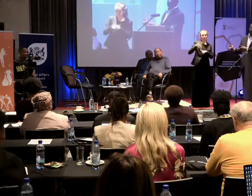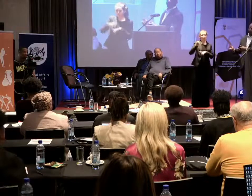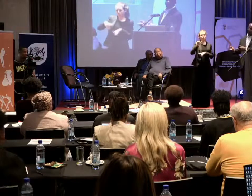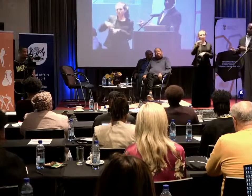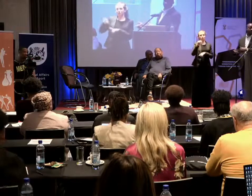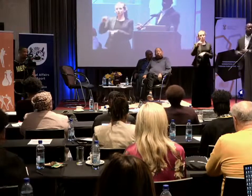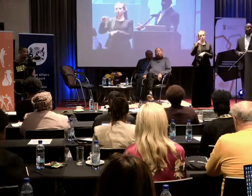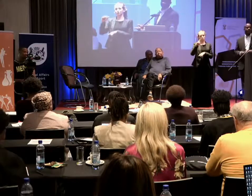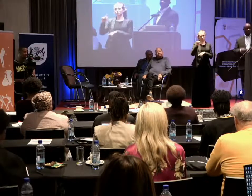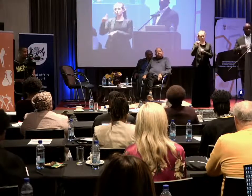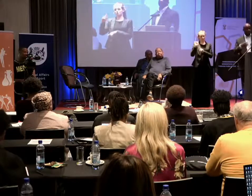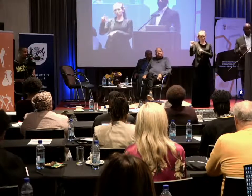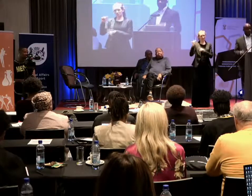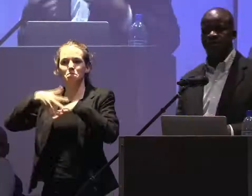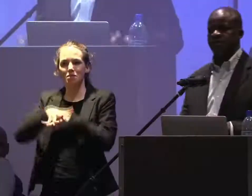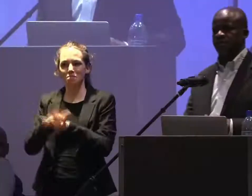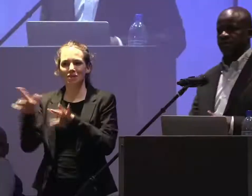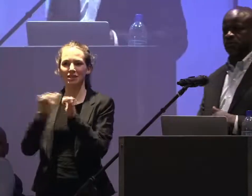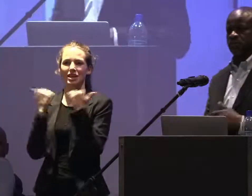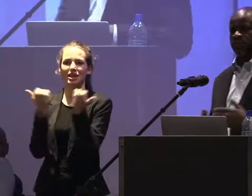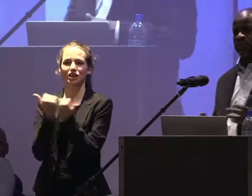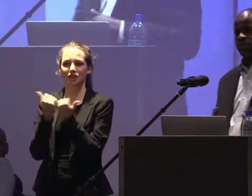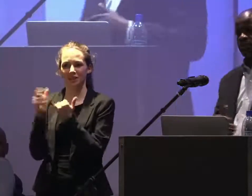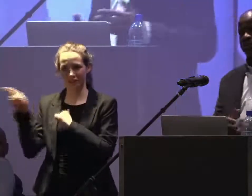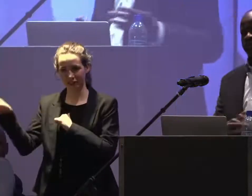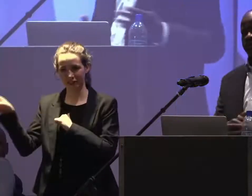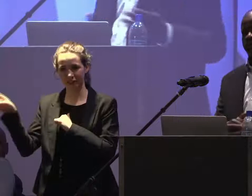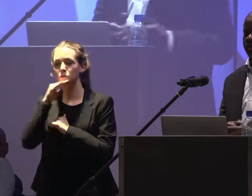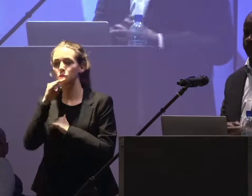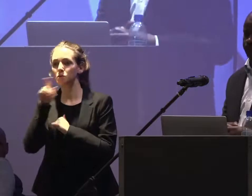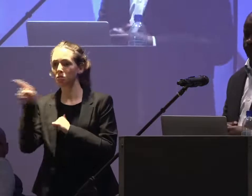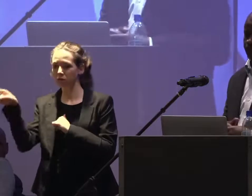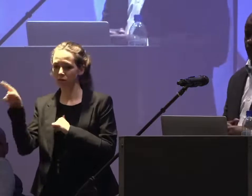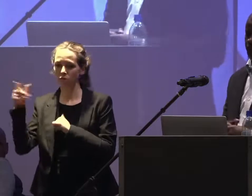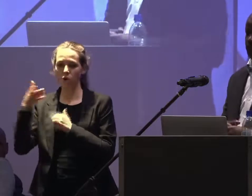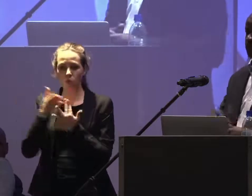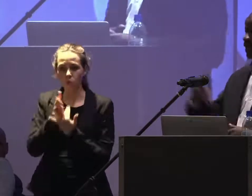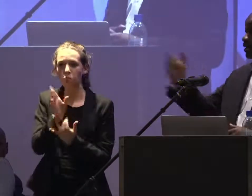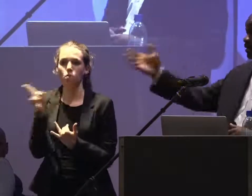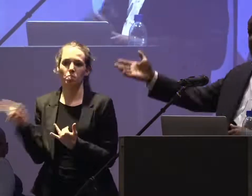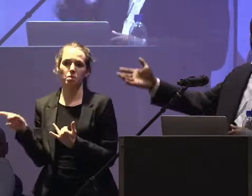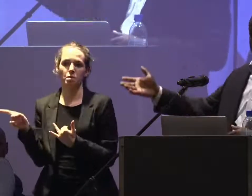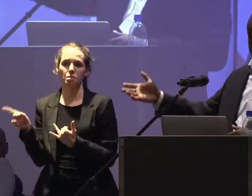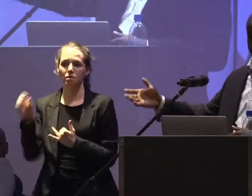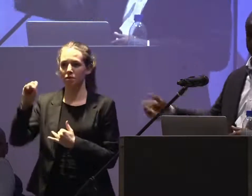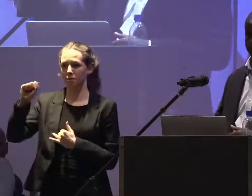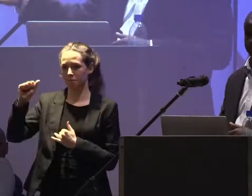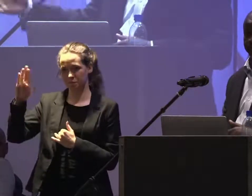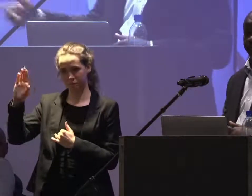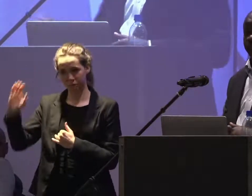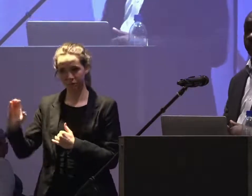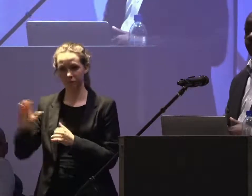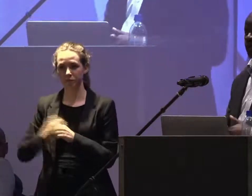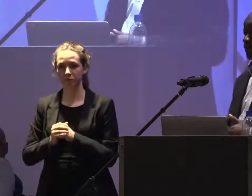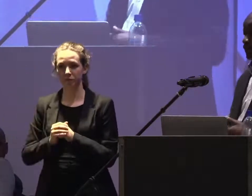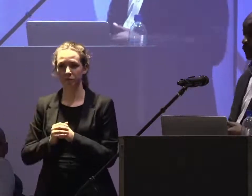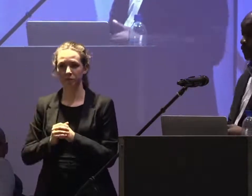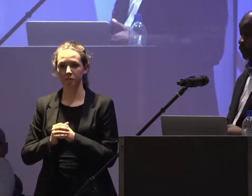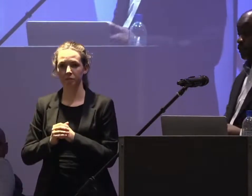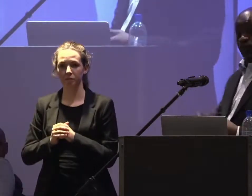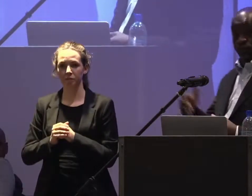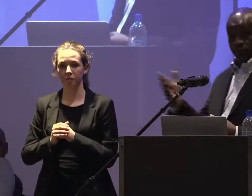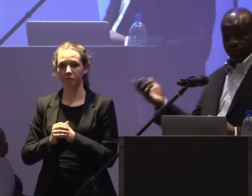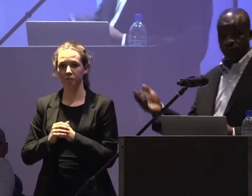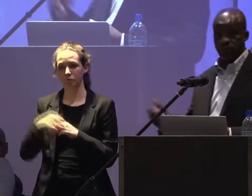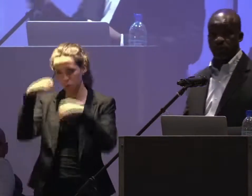agency. And it's not only SANRAL, you've got the municipalities through SAL, you've got the SABC, you've